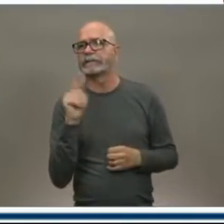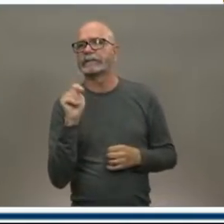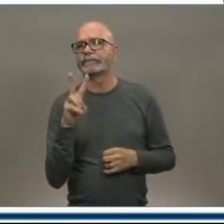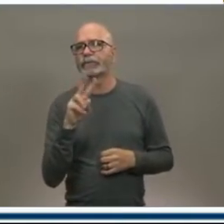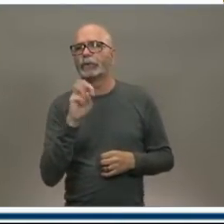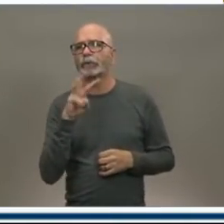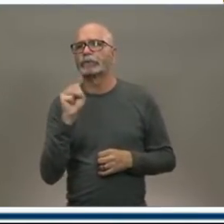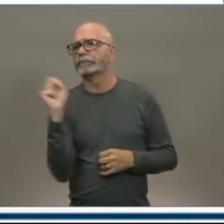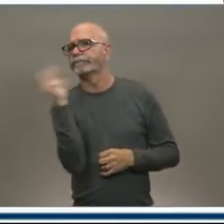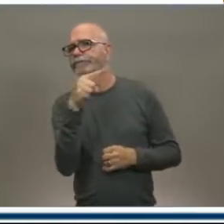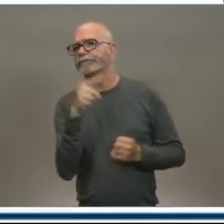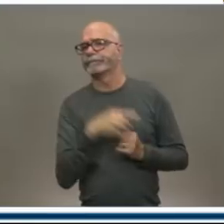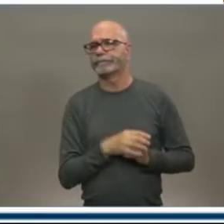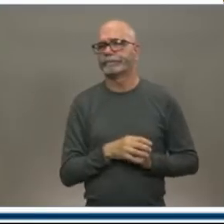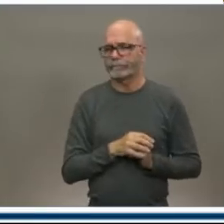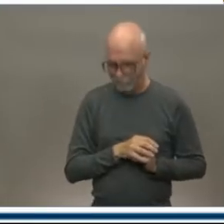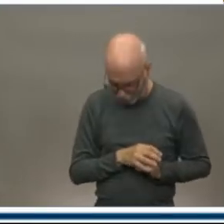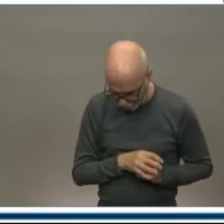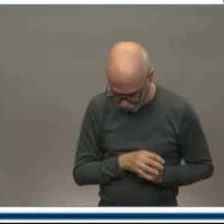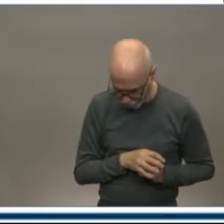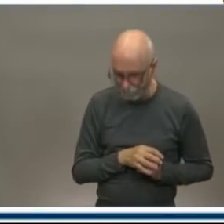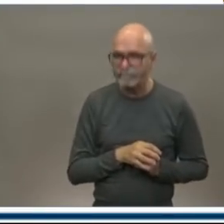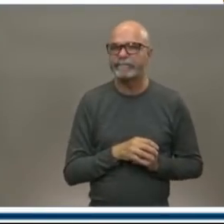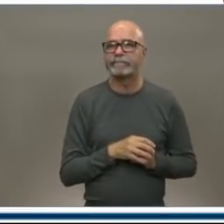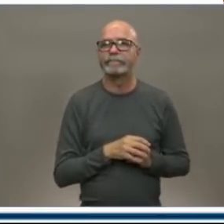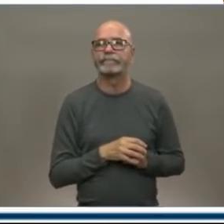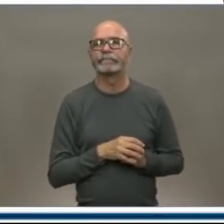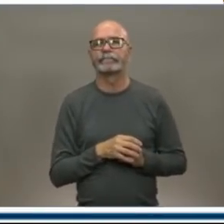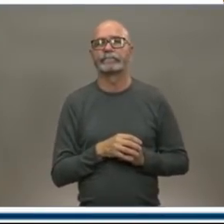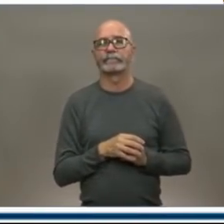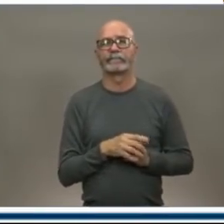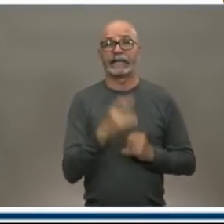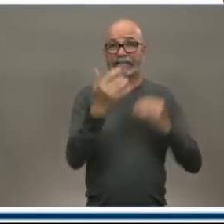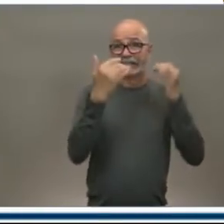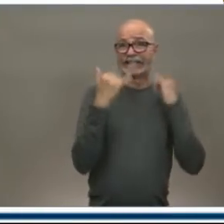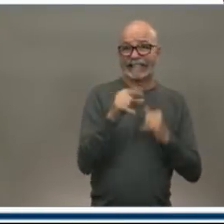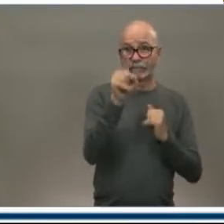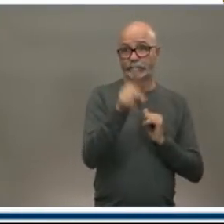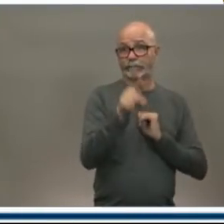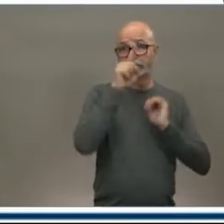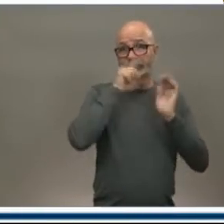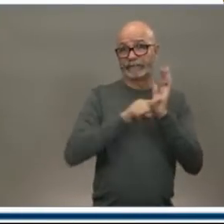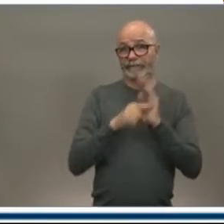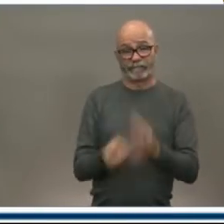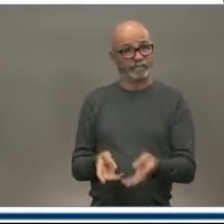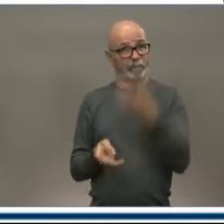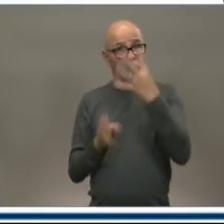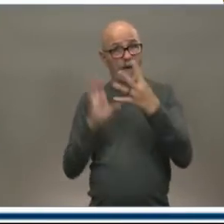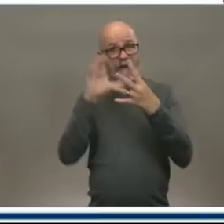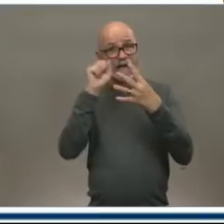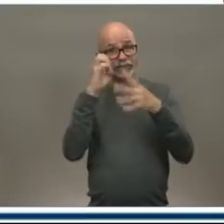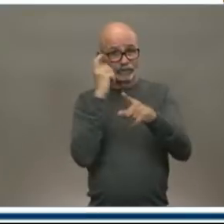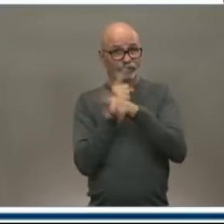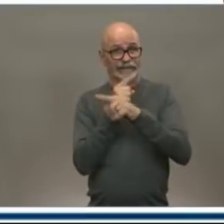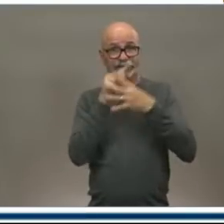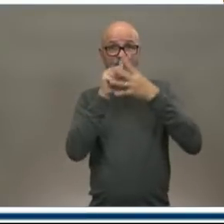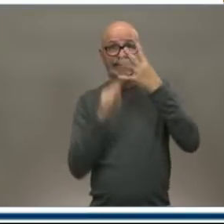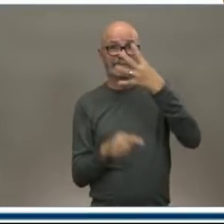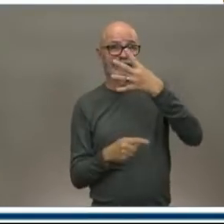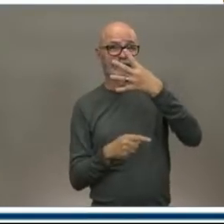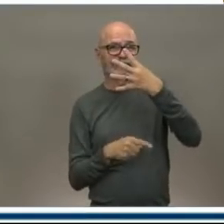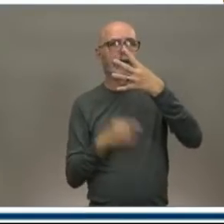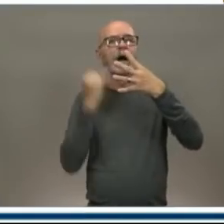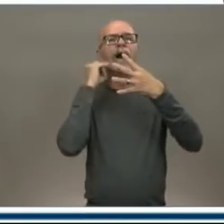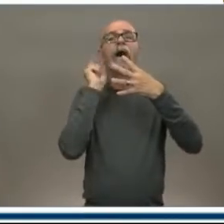4 cases that are now still under investigation, right? Can you tell us how many people are isolating in connection with those 4 confirmed